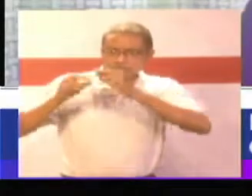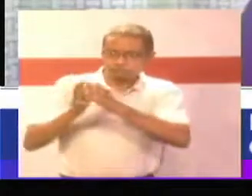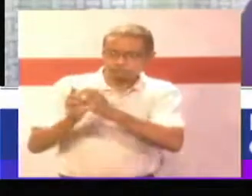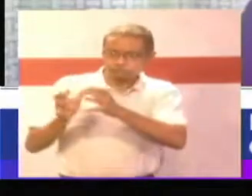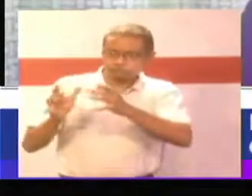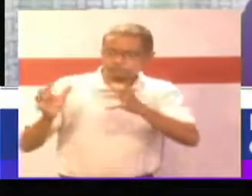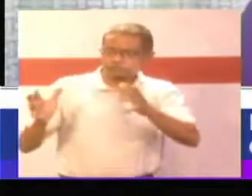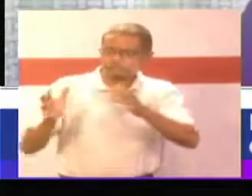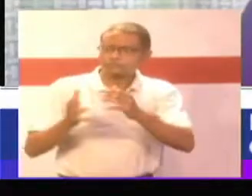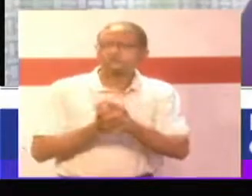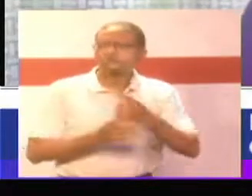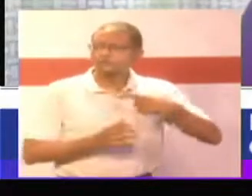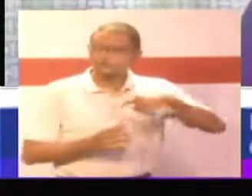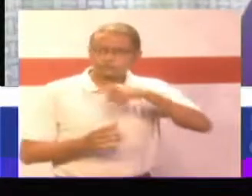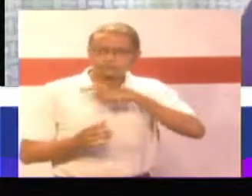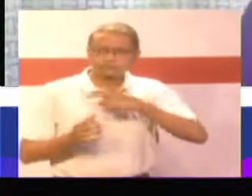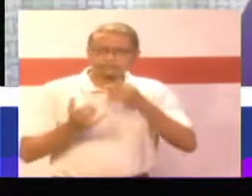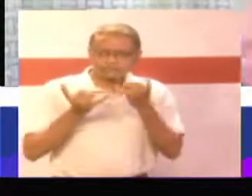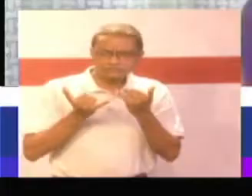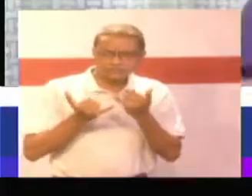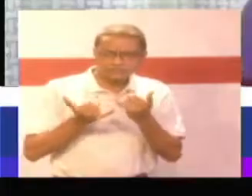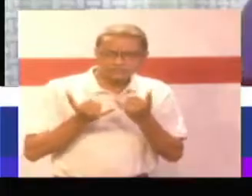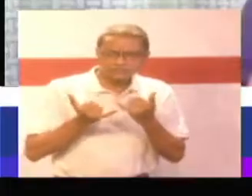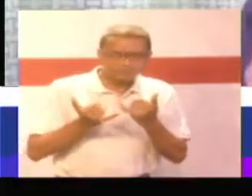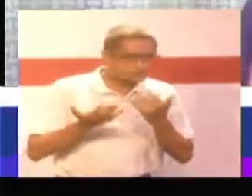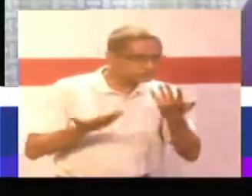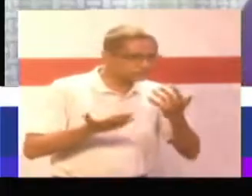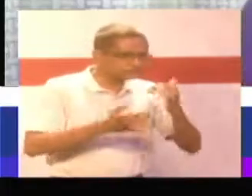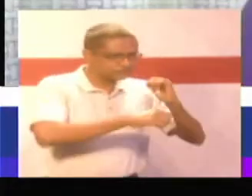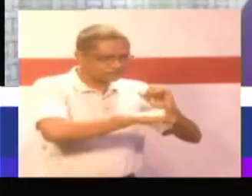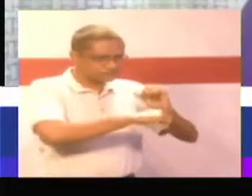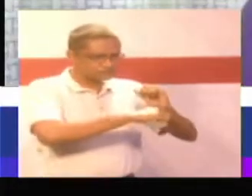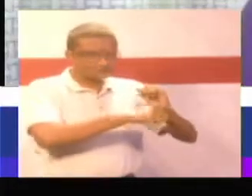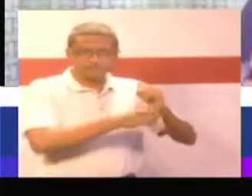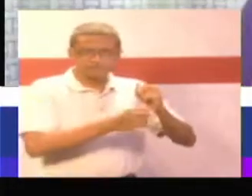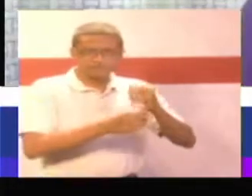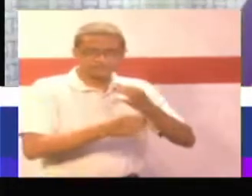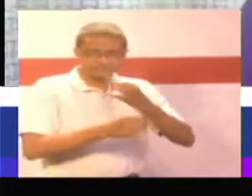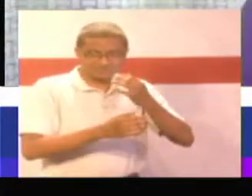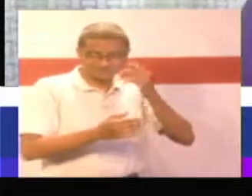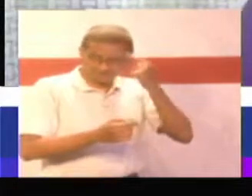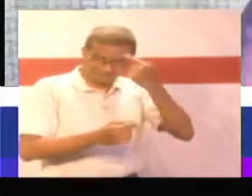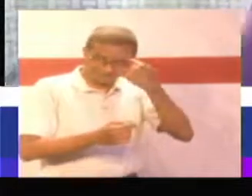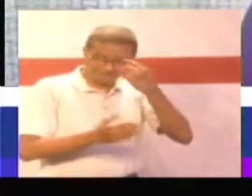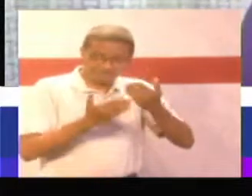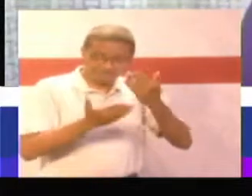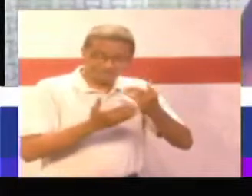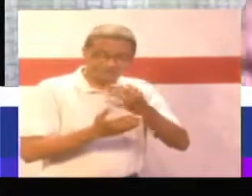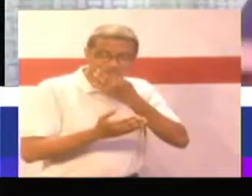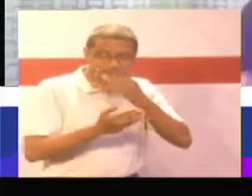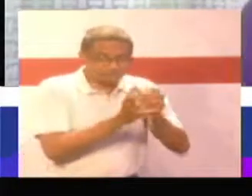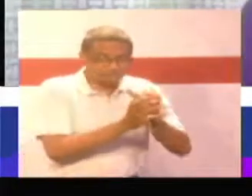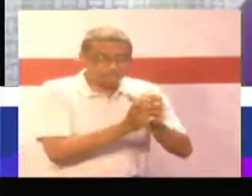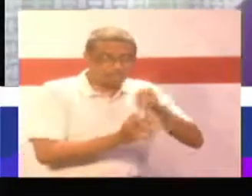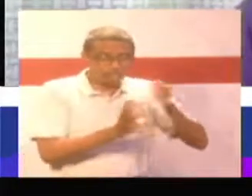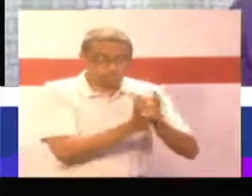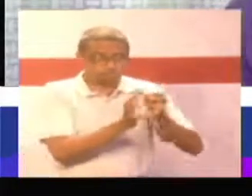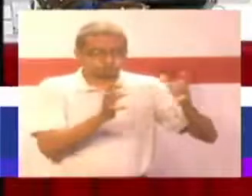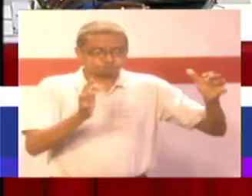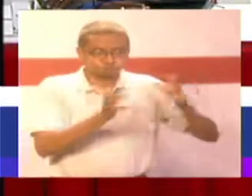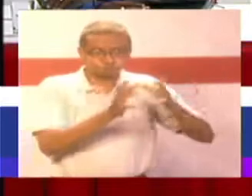where are we at possibly establishing another wave of infections? And how easy could that we slip into that? Thank